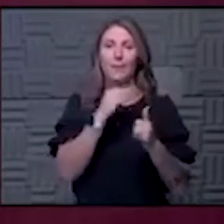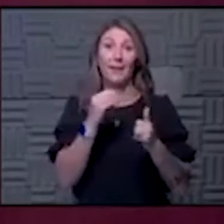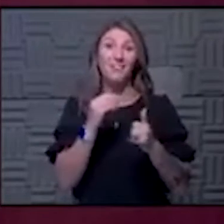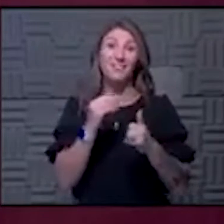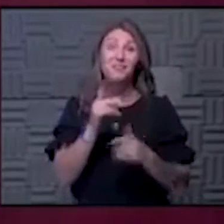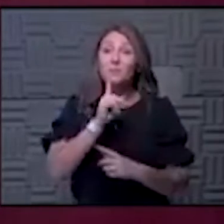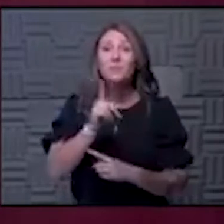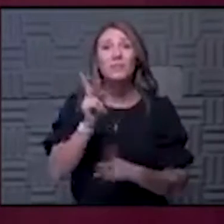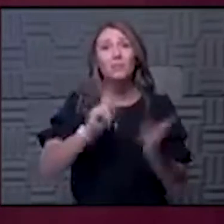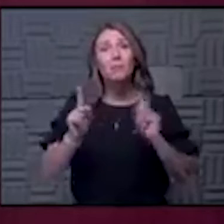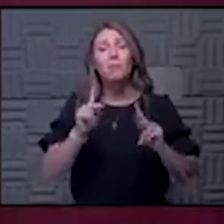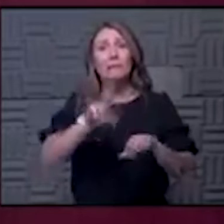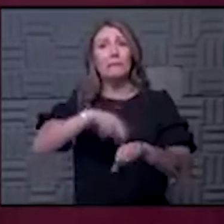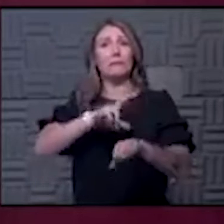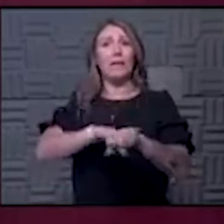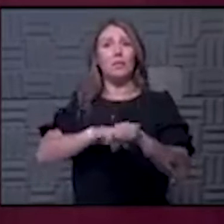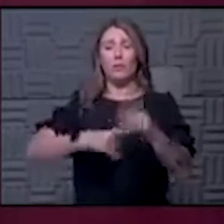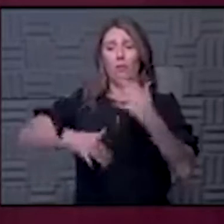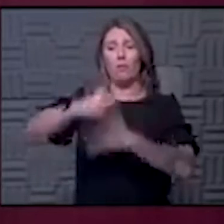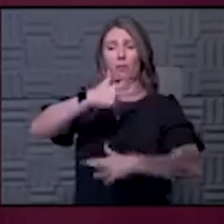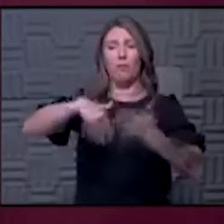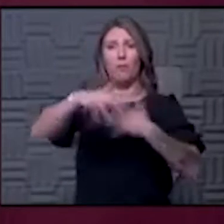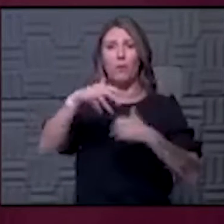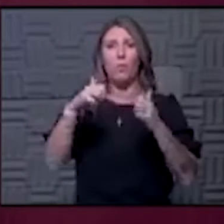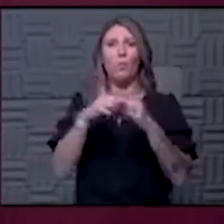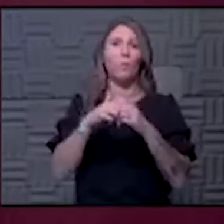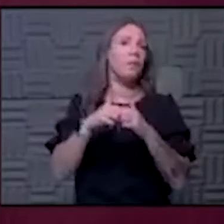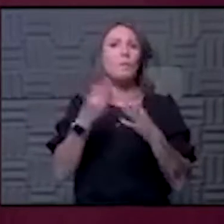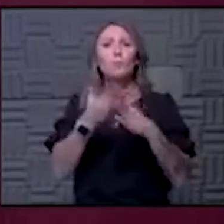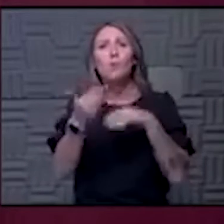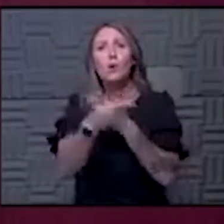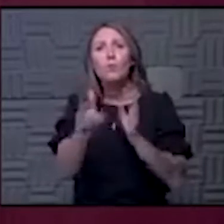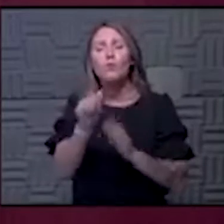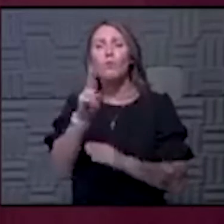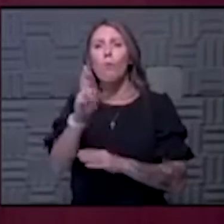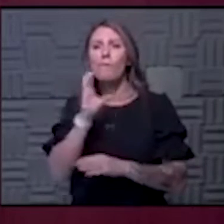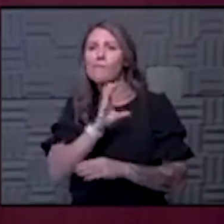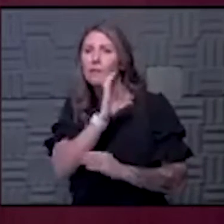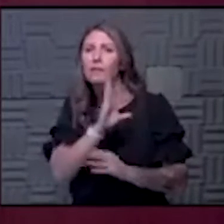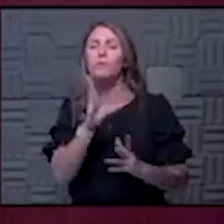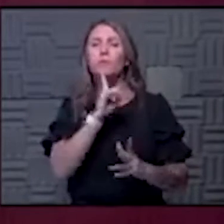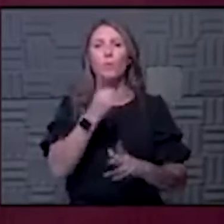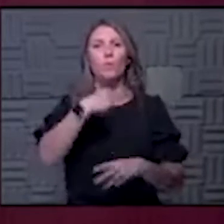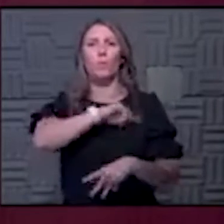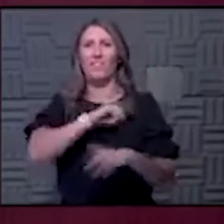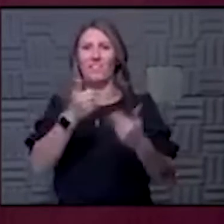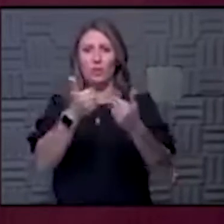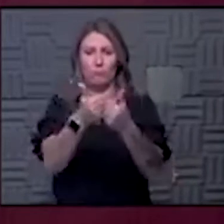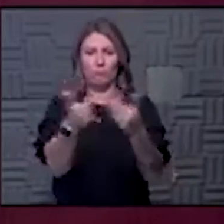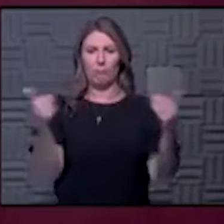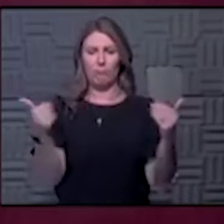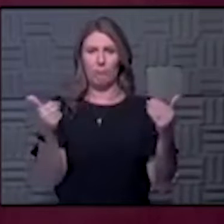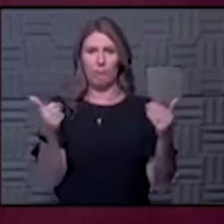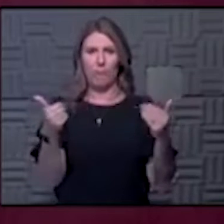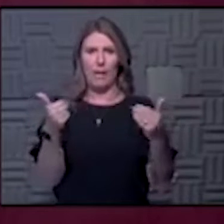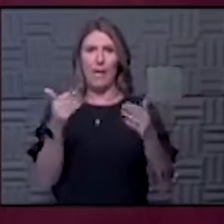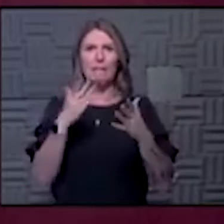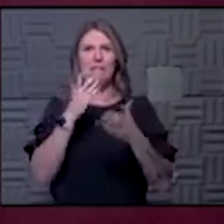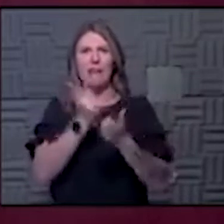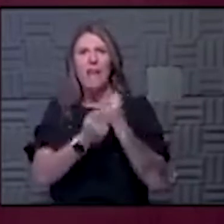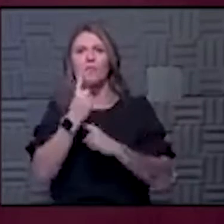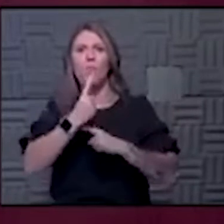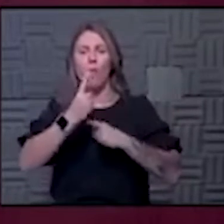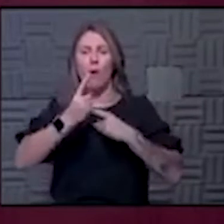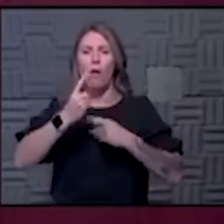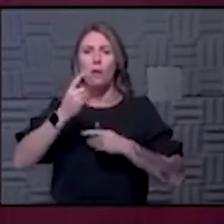in break rooms or other places. And we've really done our best to discourage that and work with our departments to spread those breaks out so everybody's